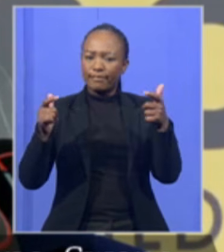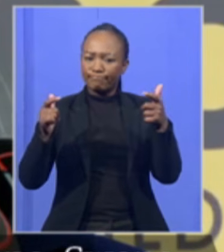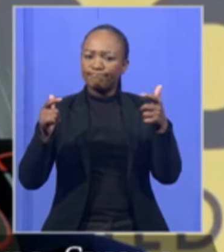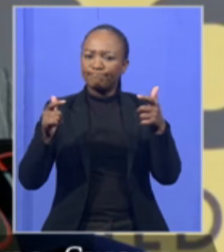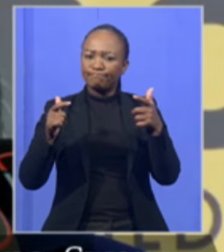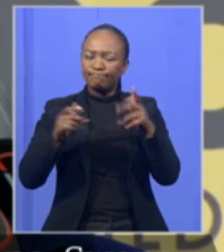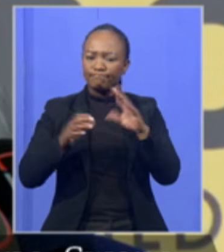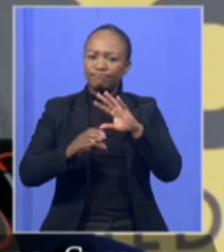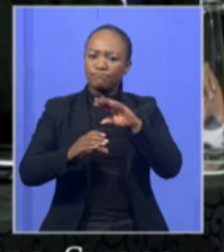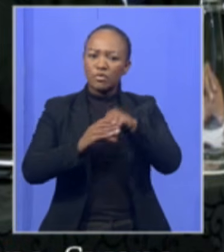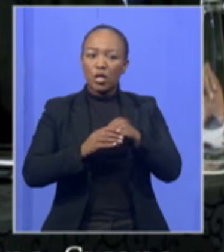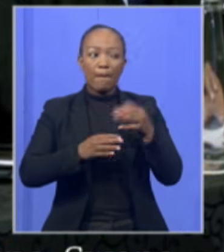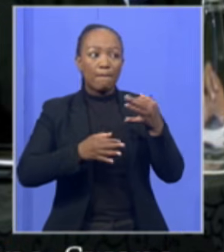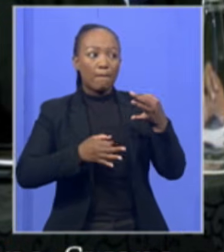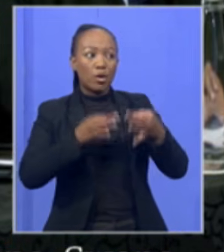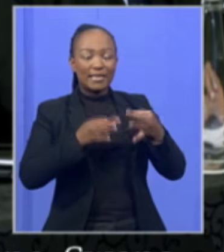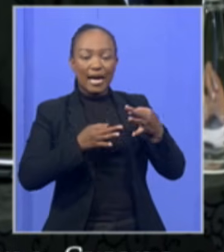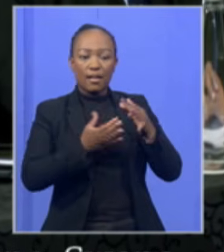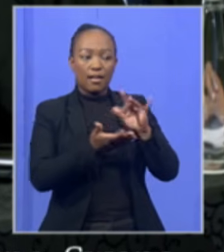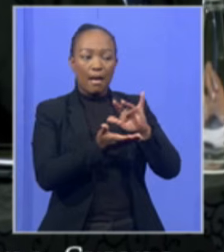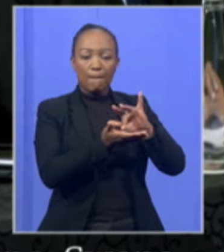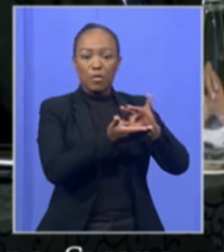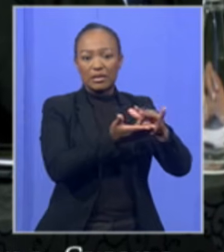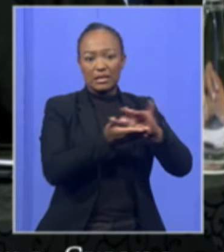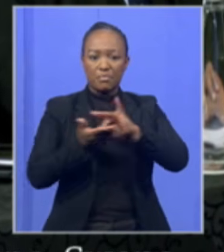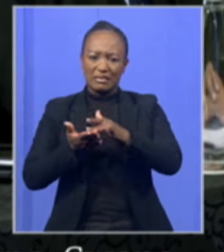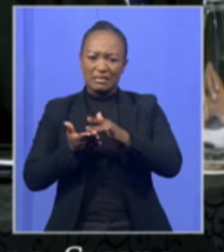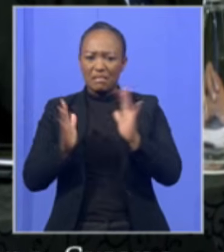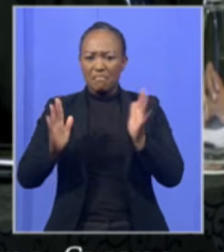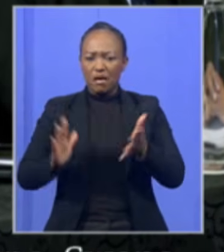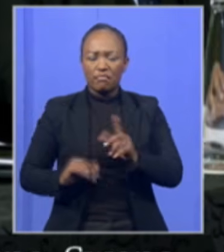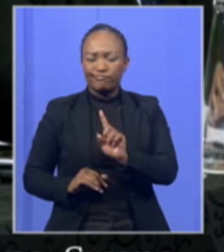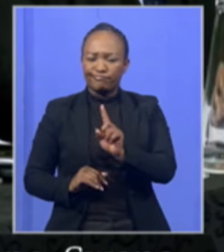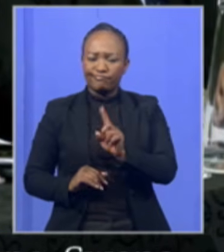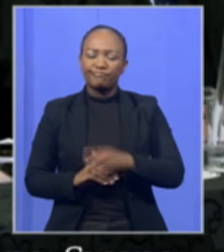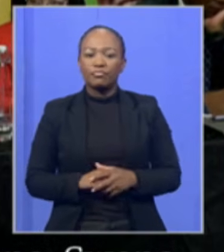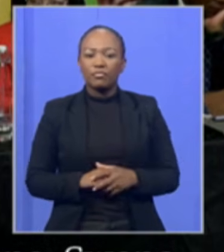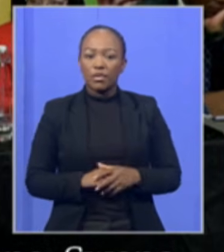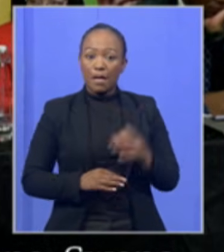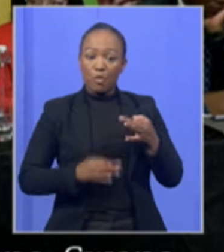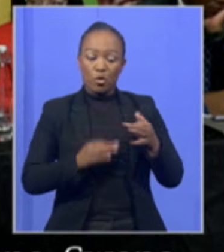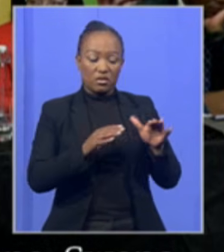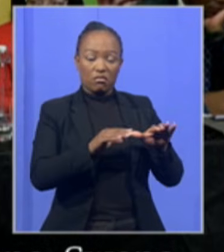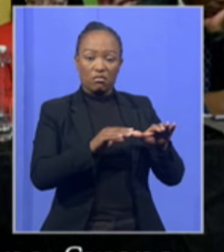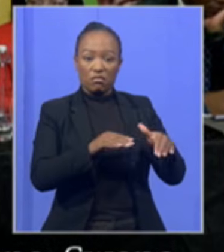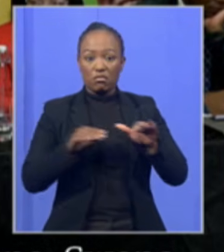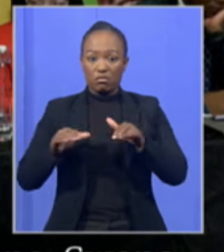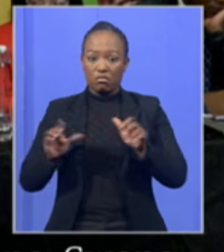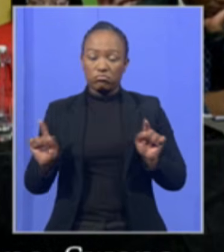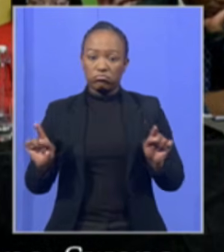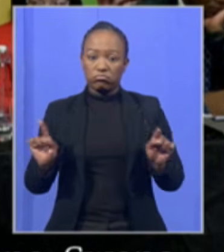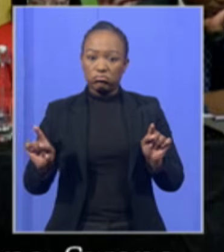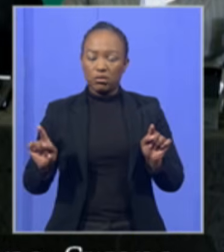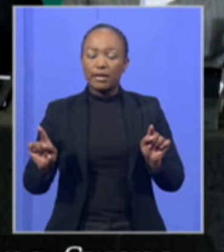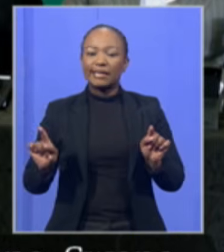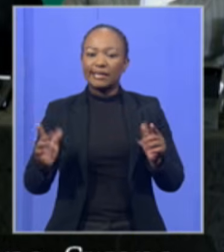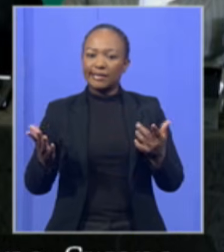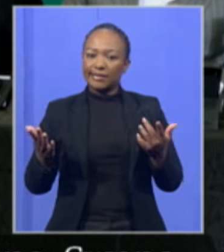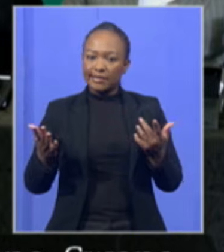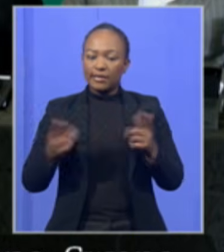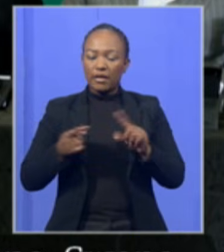just political posturing for the country. Jaaka makoko ano ka bobedi a tsweletse go retelelwa ke go buisanela dintlha